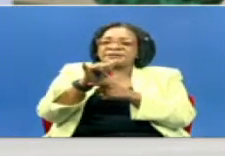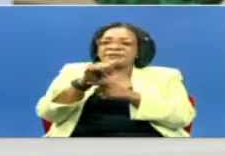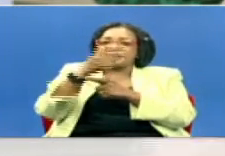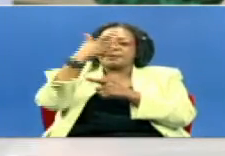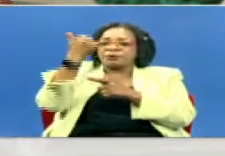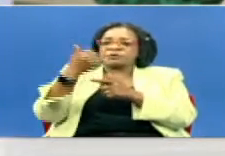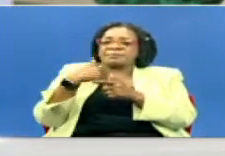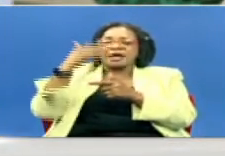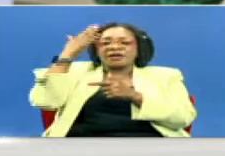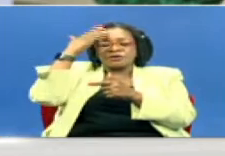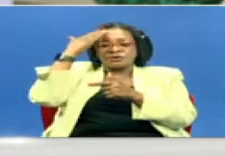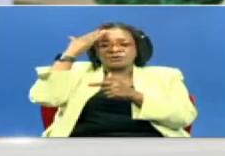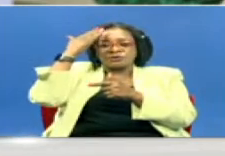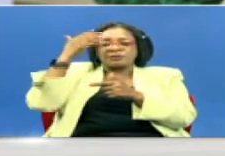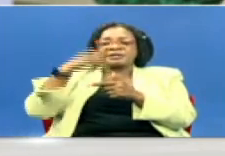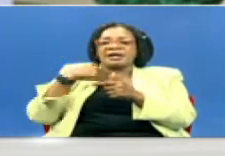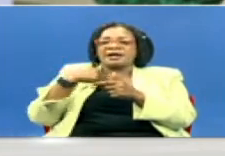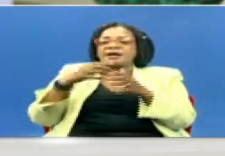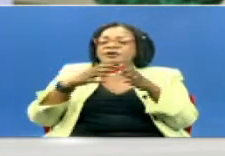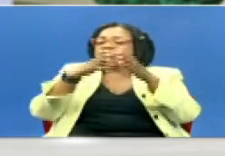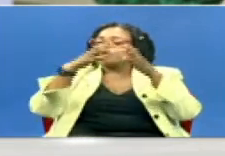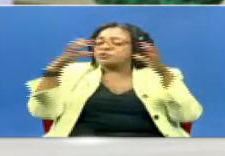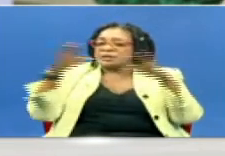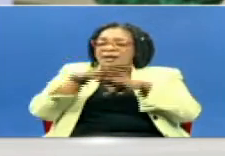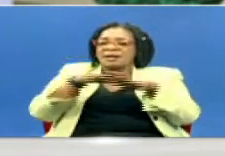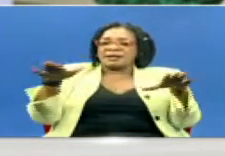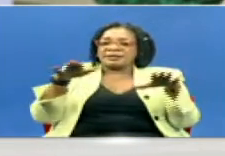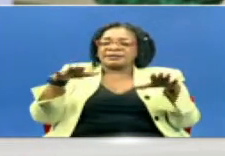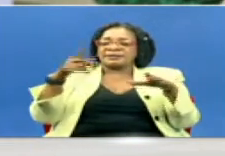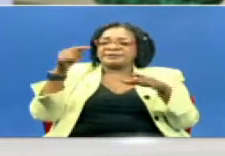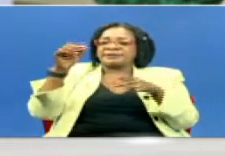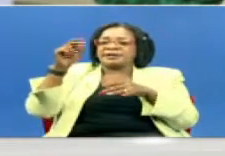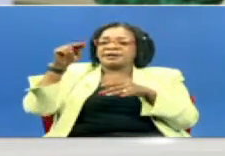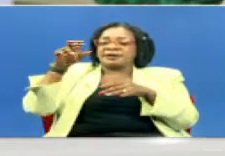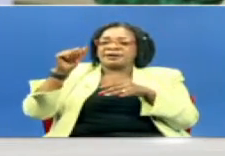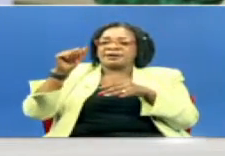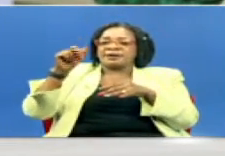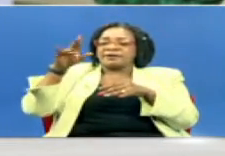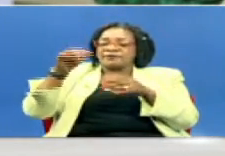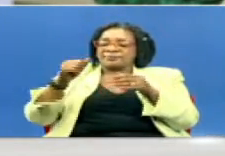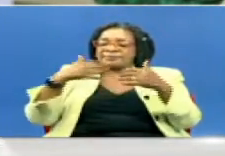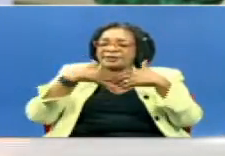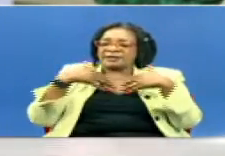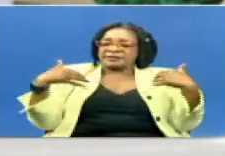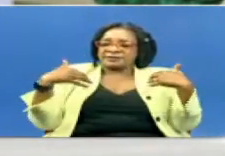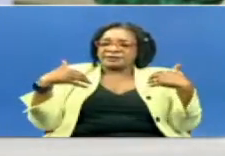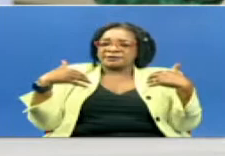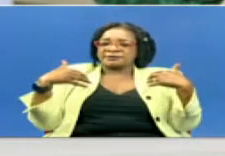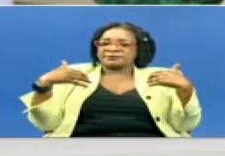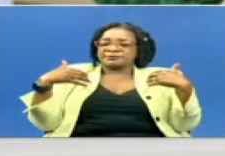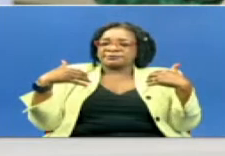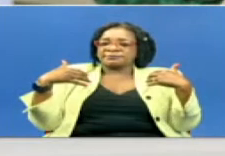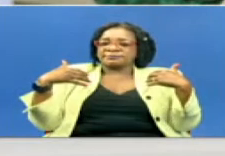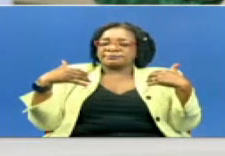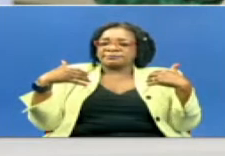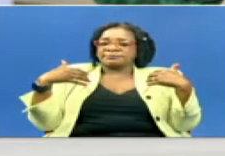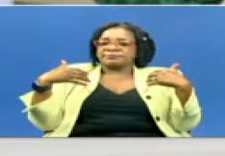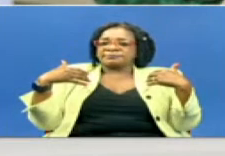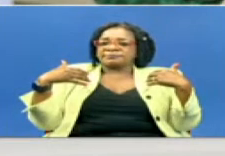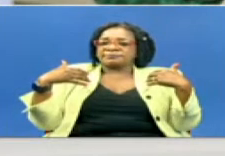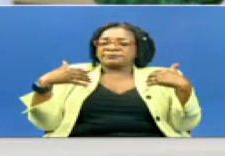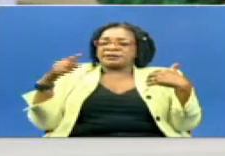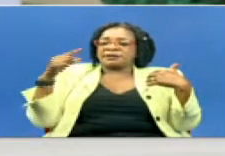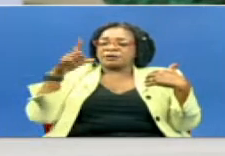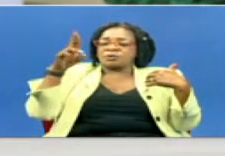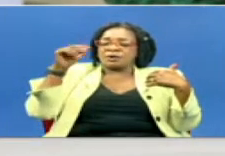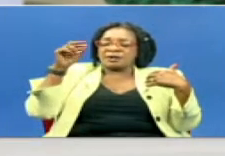know to irrigate huge chunks of land in Tana River County, Garissa County, even Tana River will end up even in